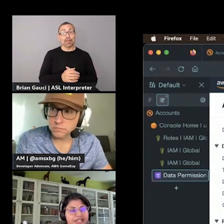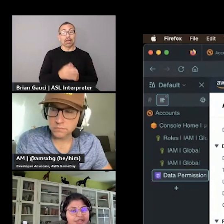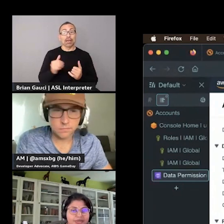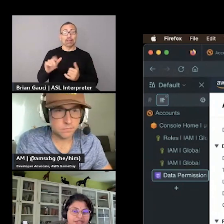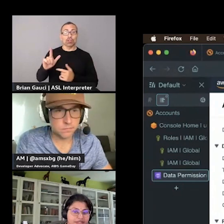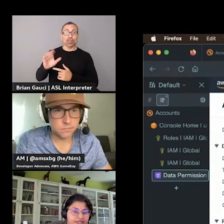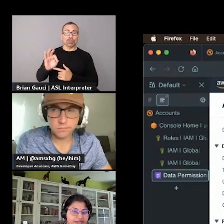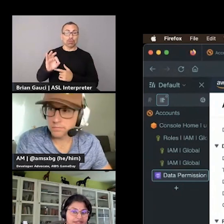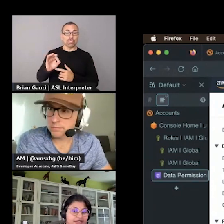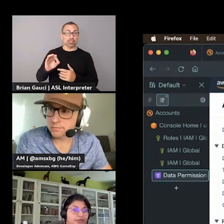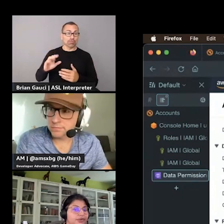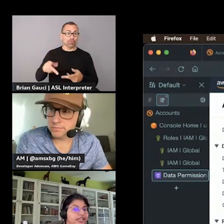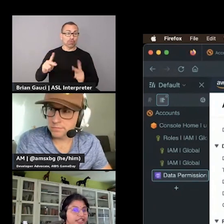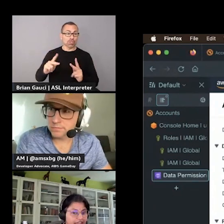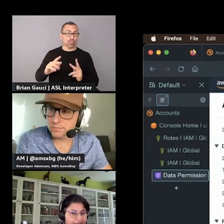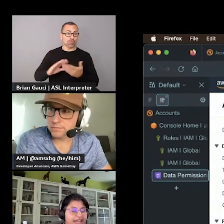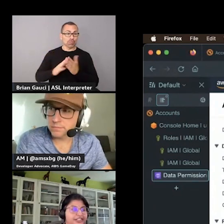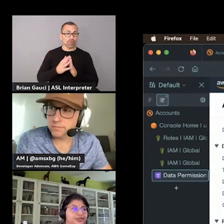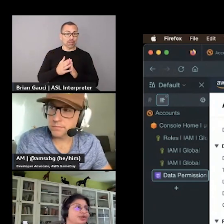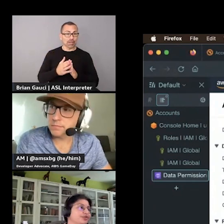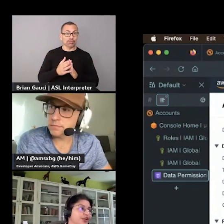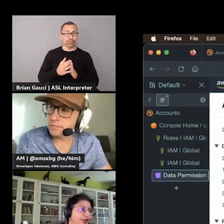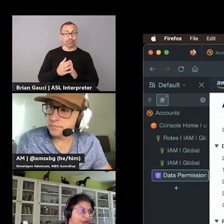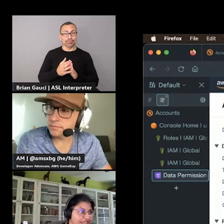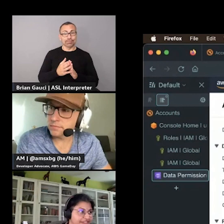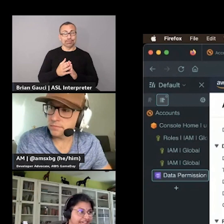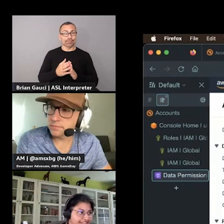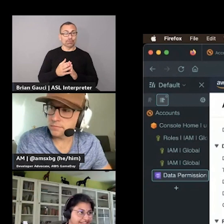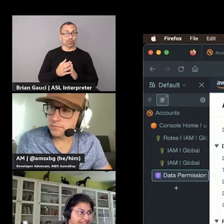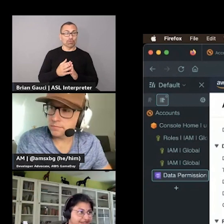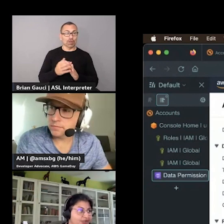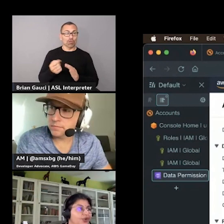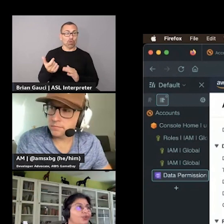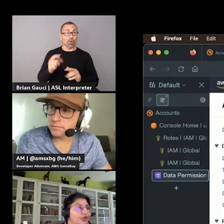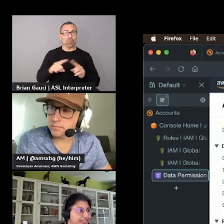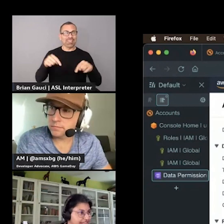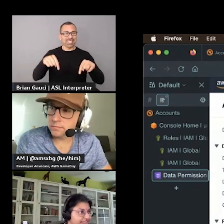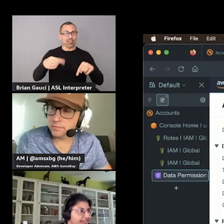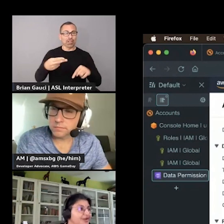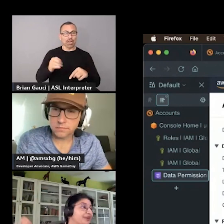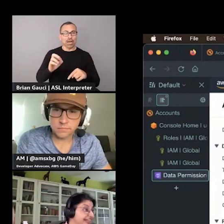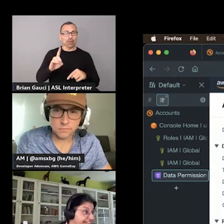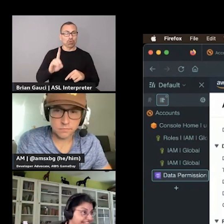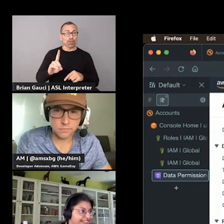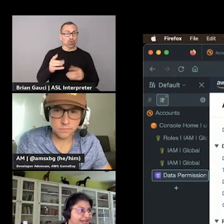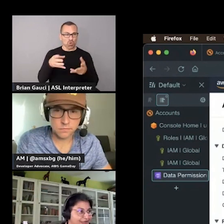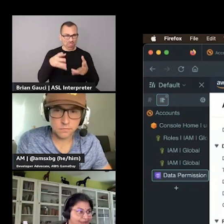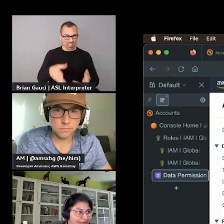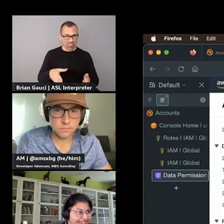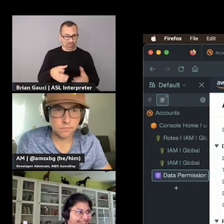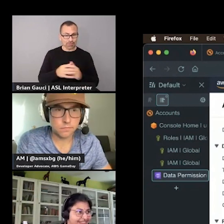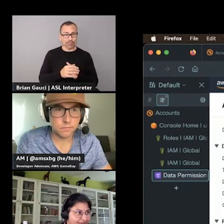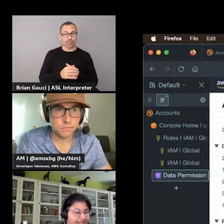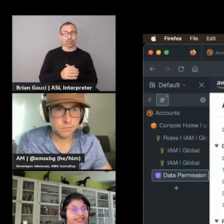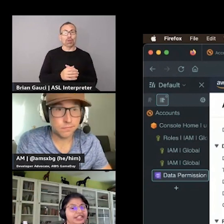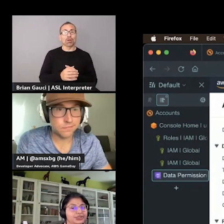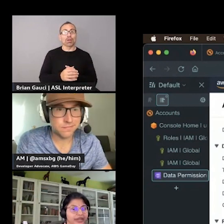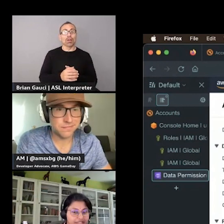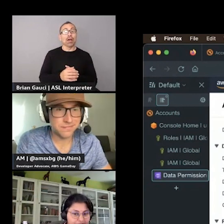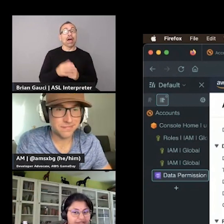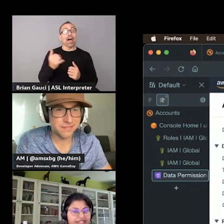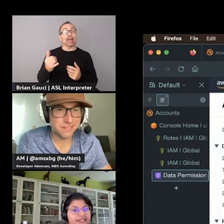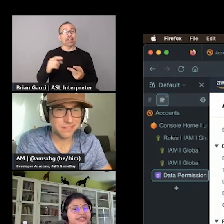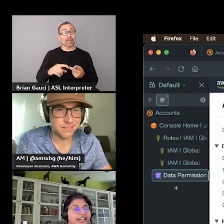it? So this is in the hybrid access mode. We are going to leave it as it is. Only then my data engineer will work. Okay.